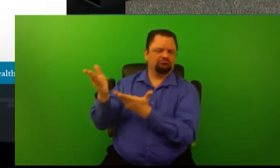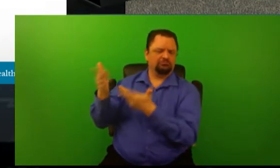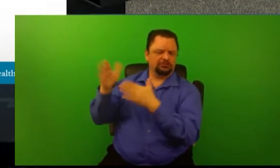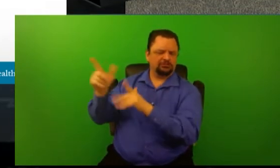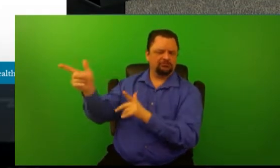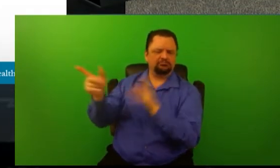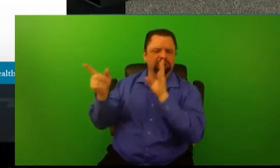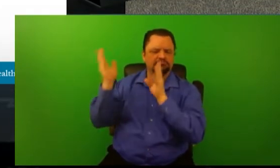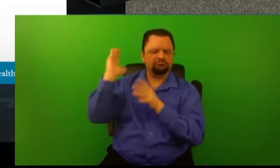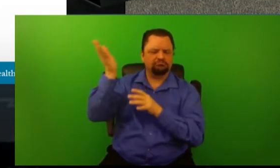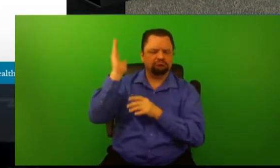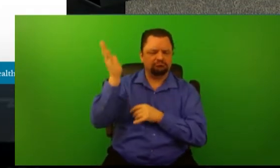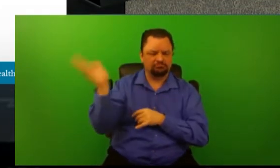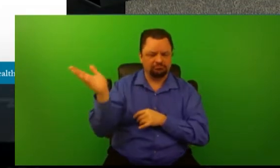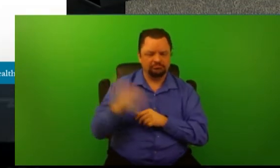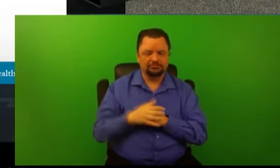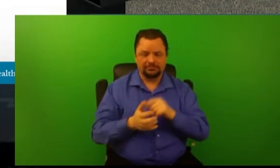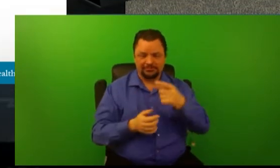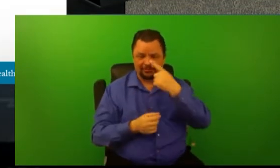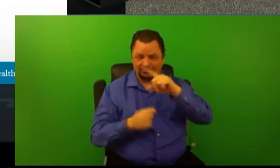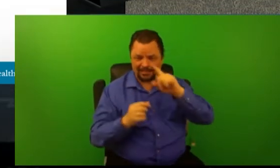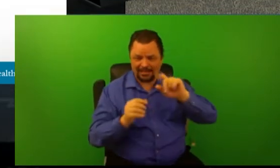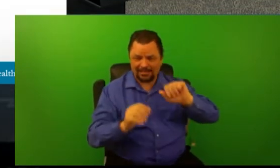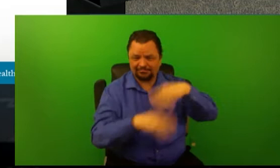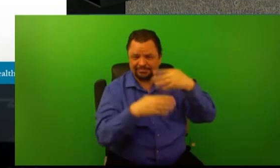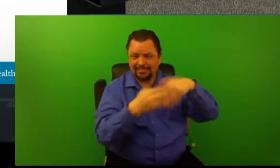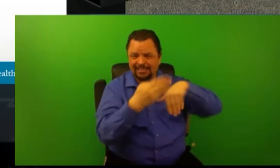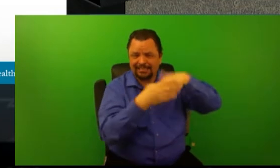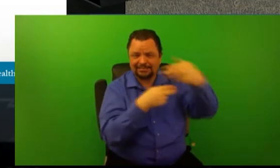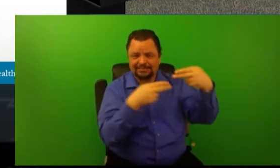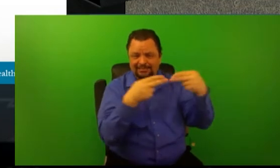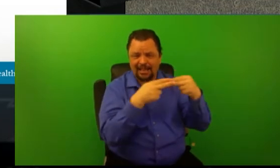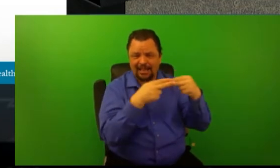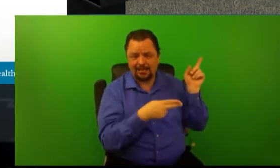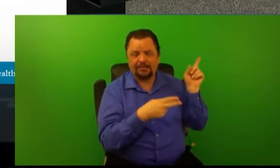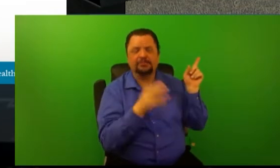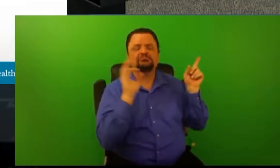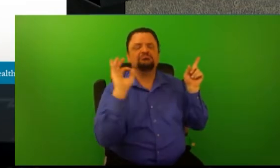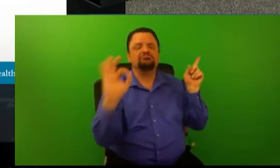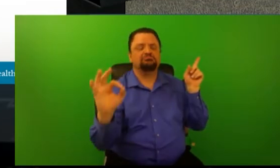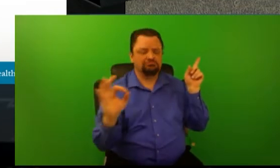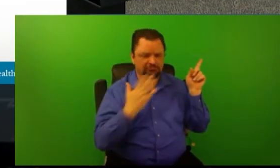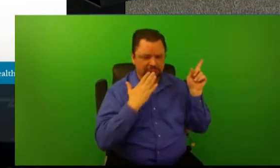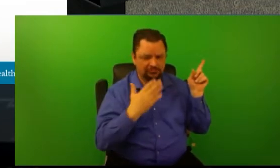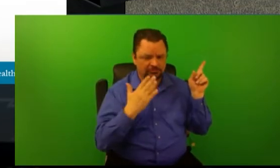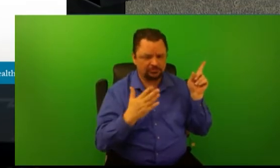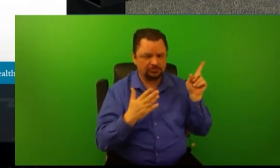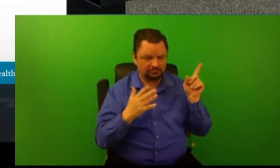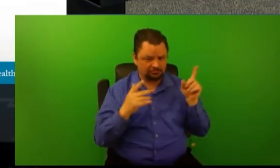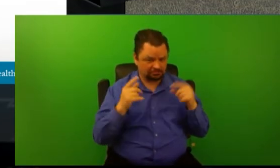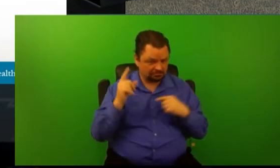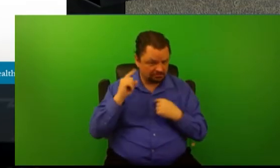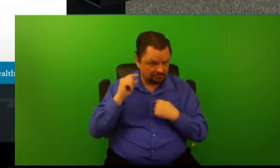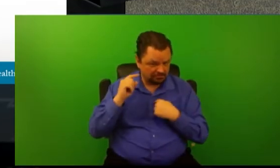Deanne, can you pull up that slide? Here we go. Good, thank you very much. Are you getting feedback from me at all?